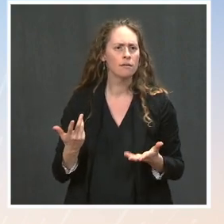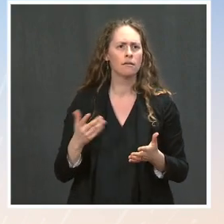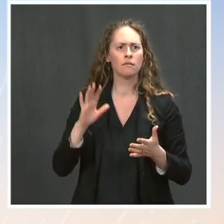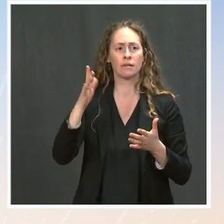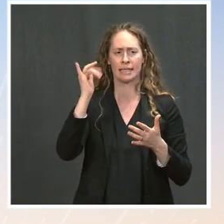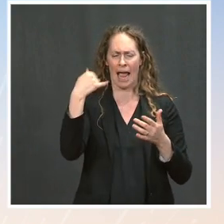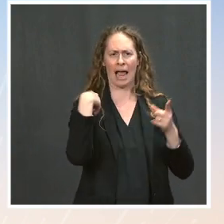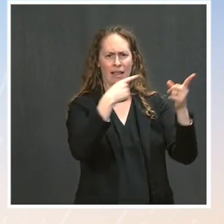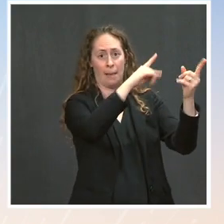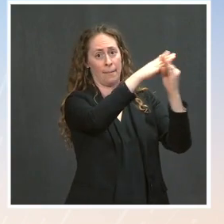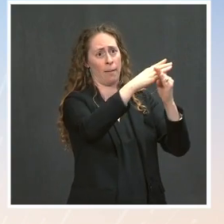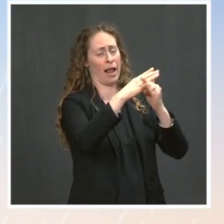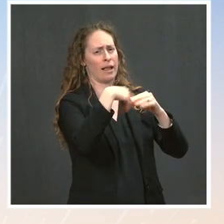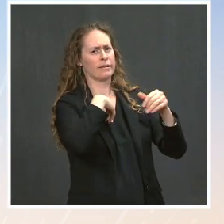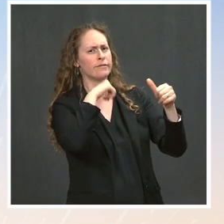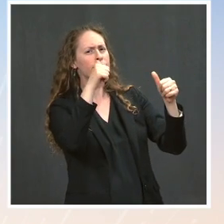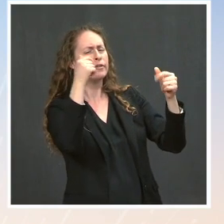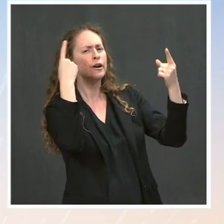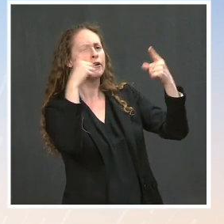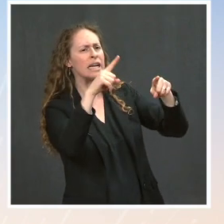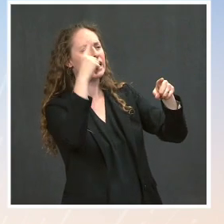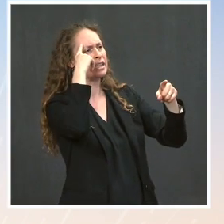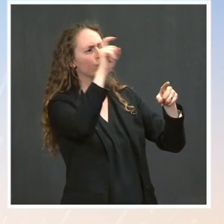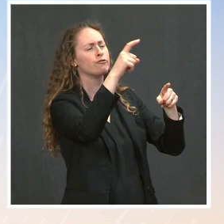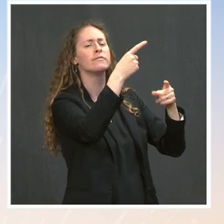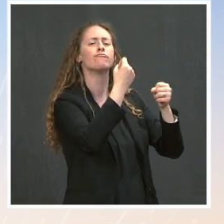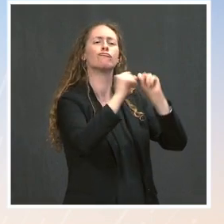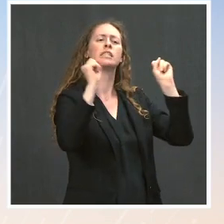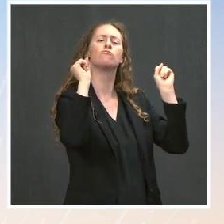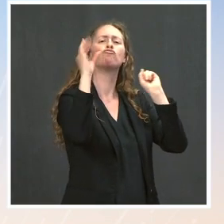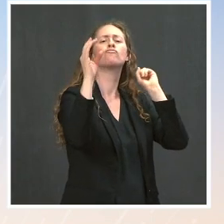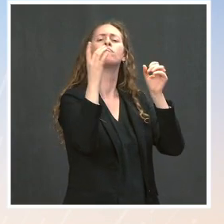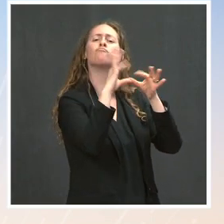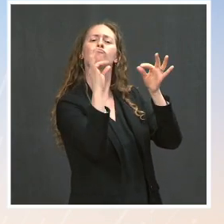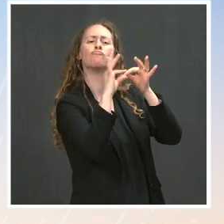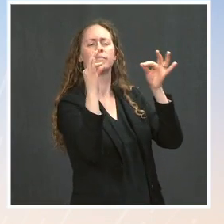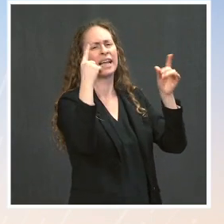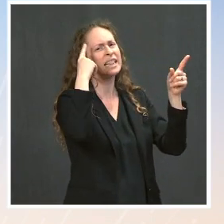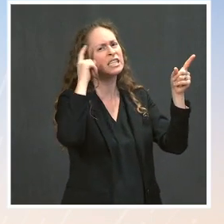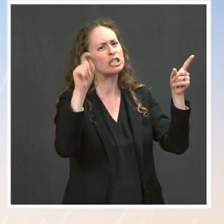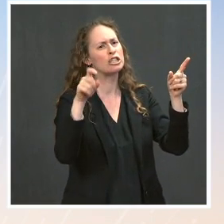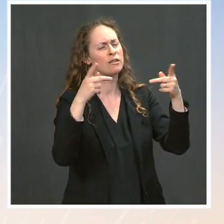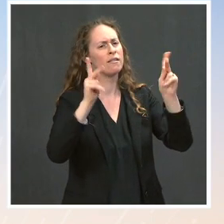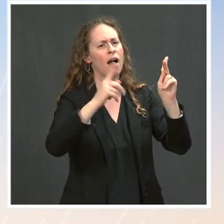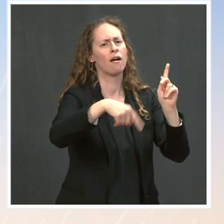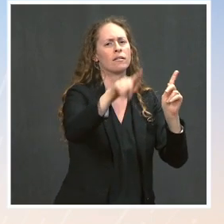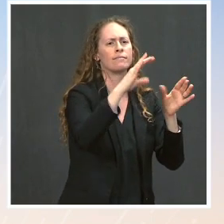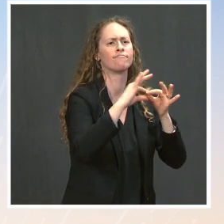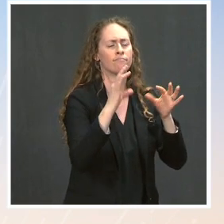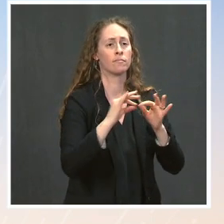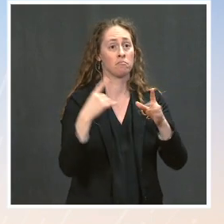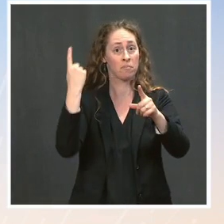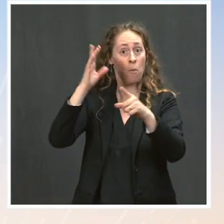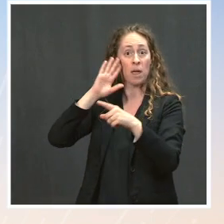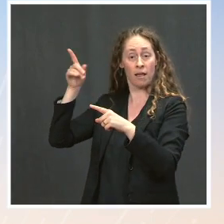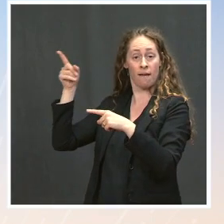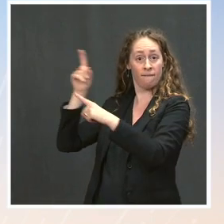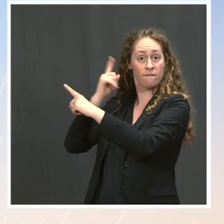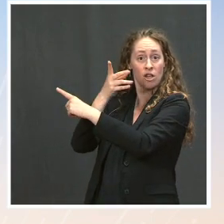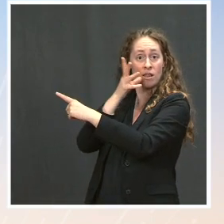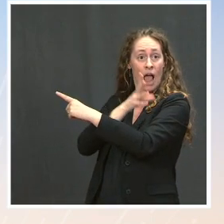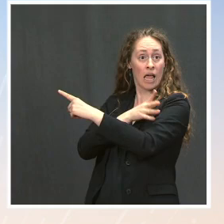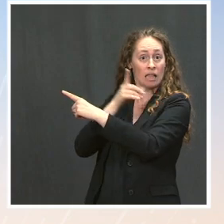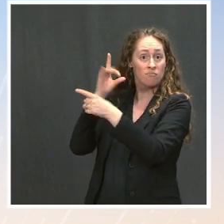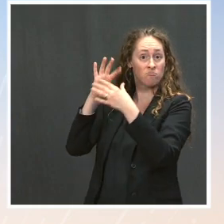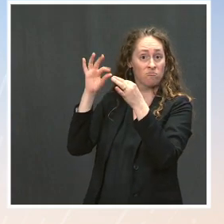And will the First Lady have any kind of virtual box, or will there be anything to sort of replace the, you know, the traditional, as you spoke about, First Lady's box